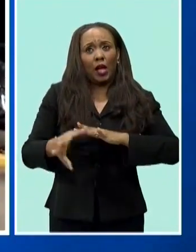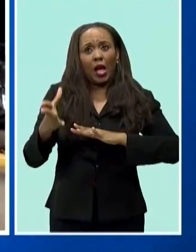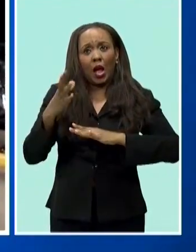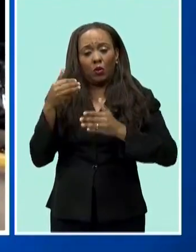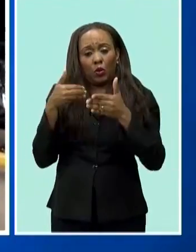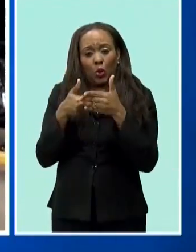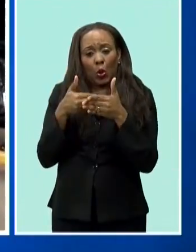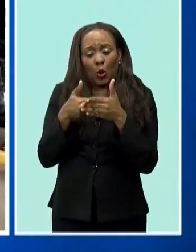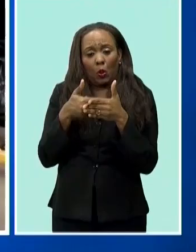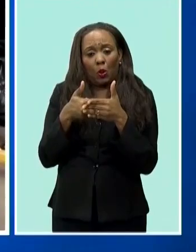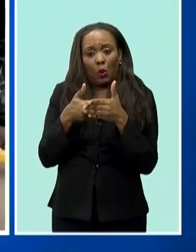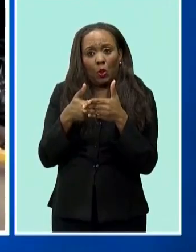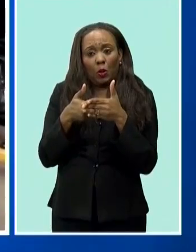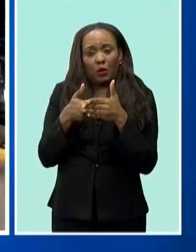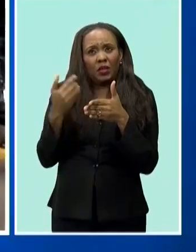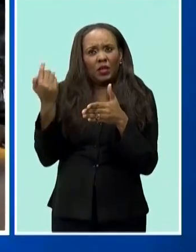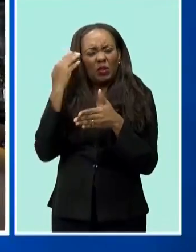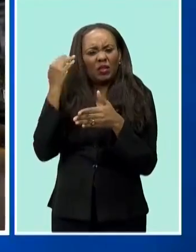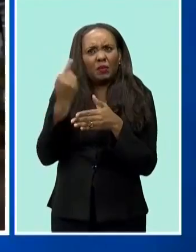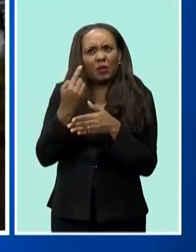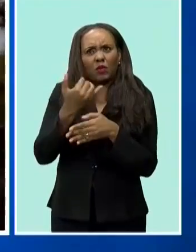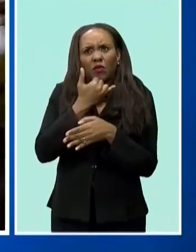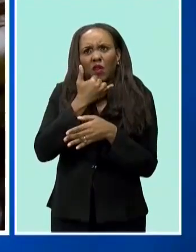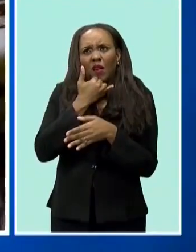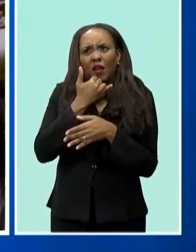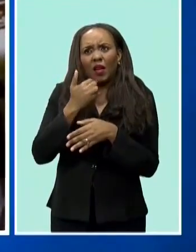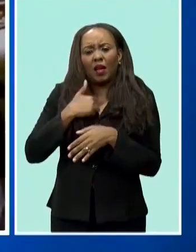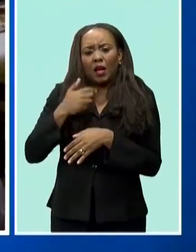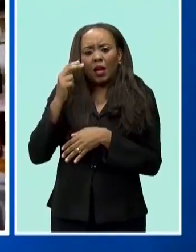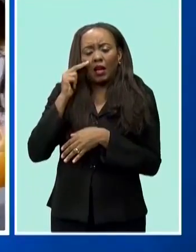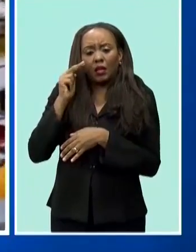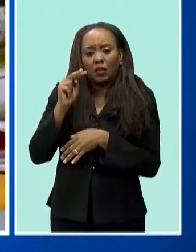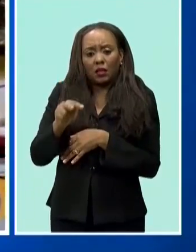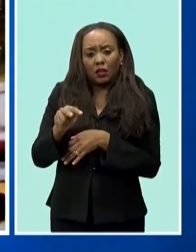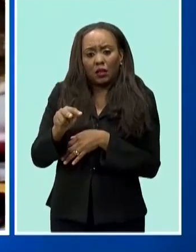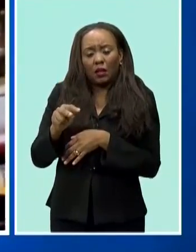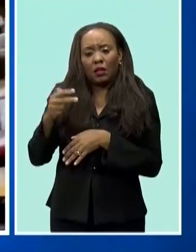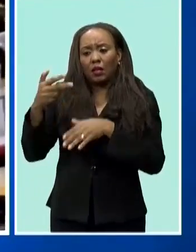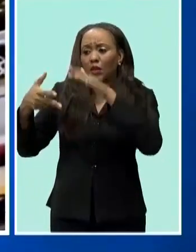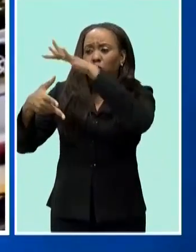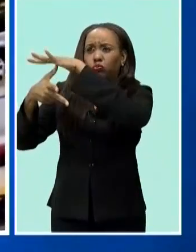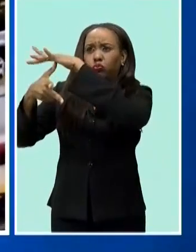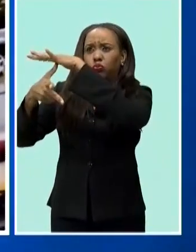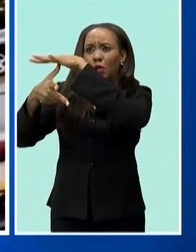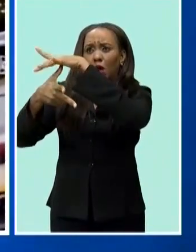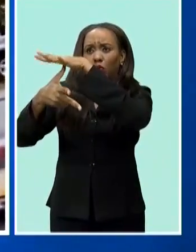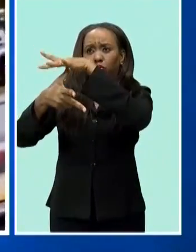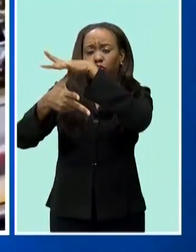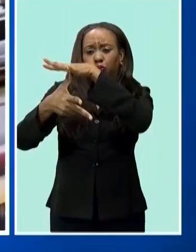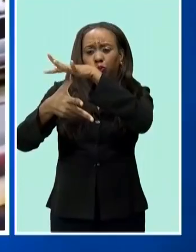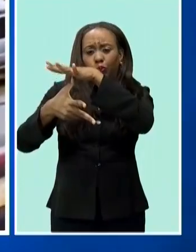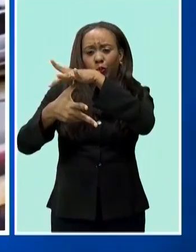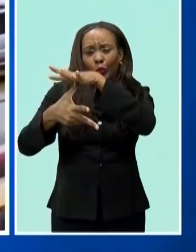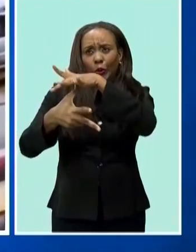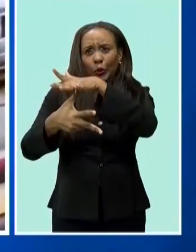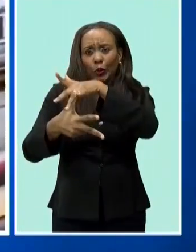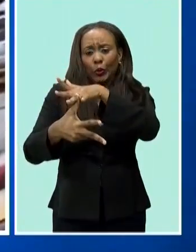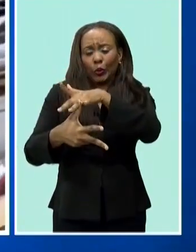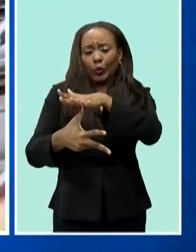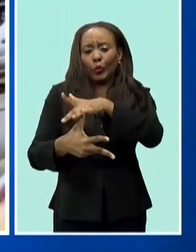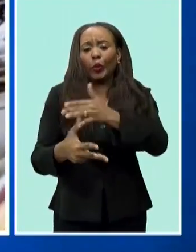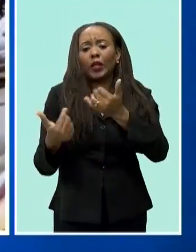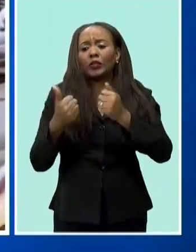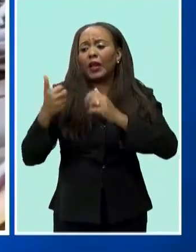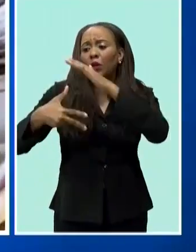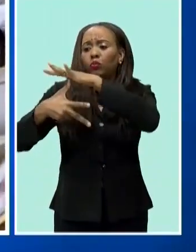like you can tell like something's going on. So I go out to look, and you can see the helicopter falling down. It tries to land on that patch of grass right